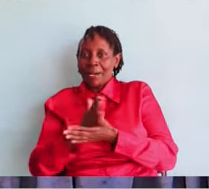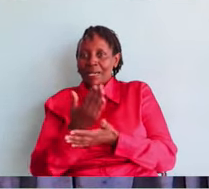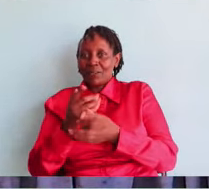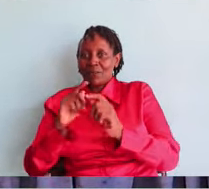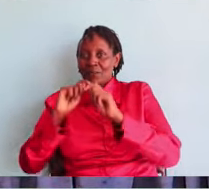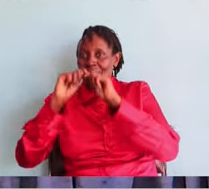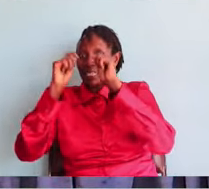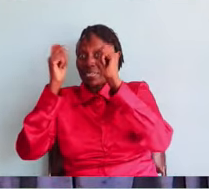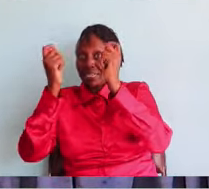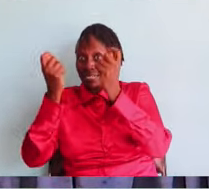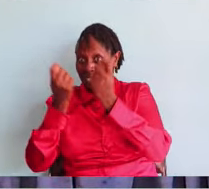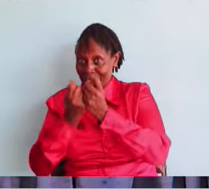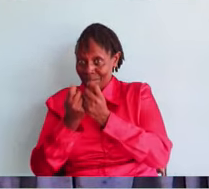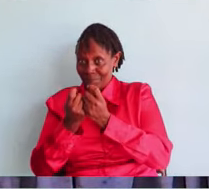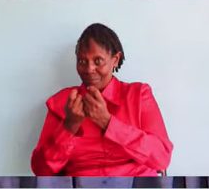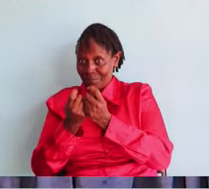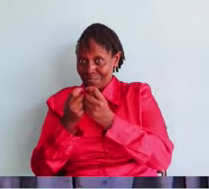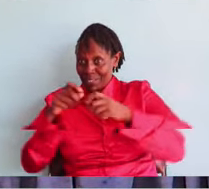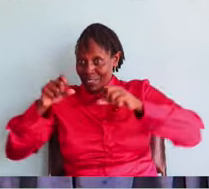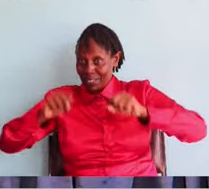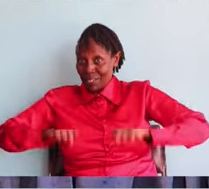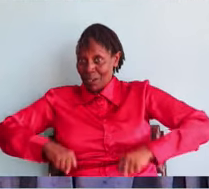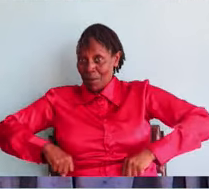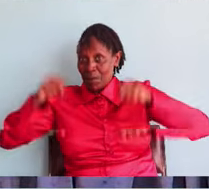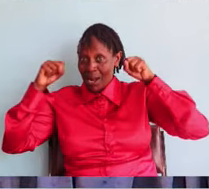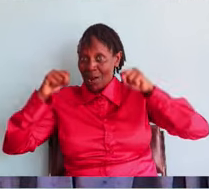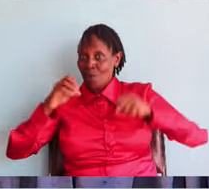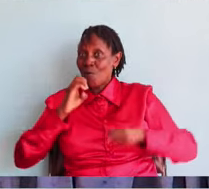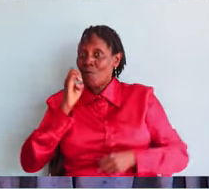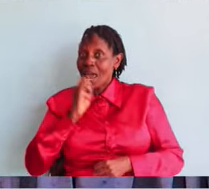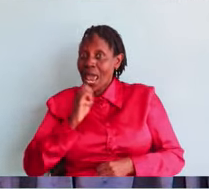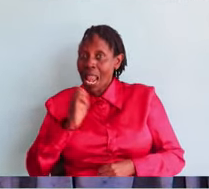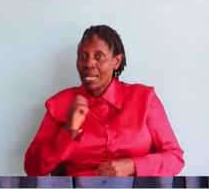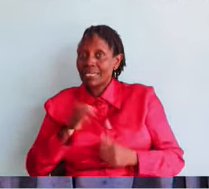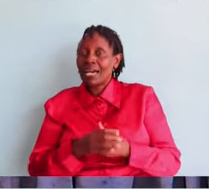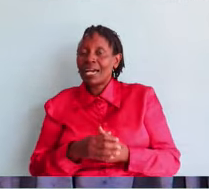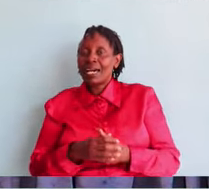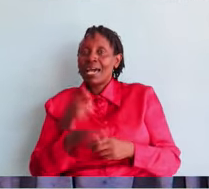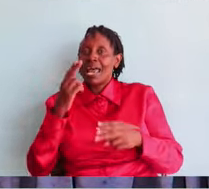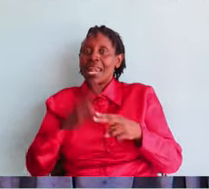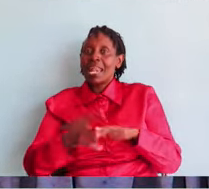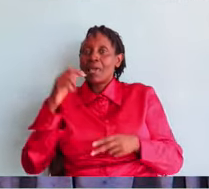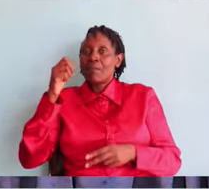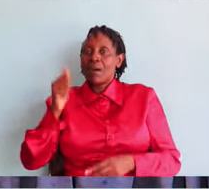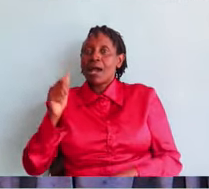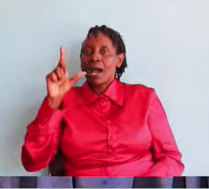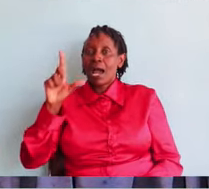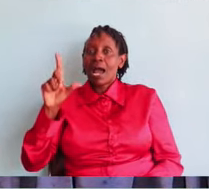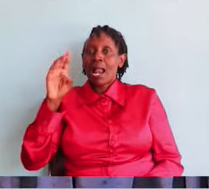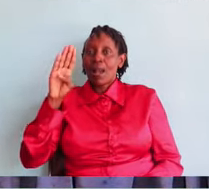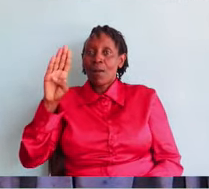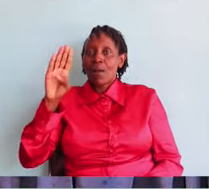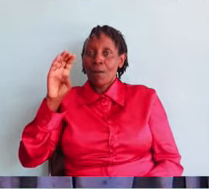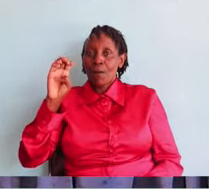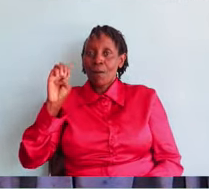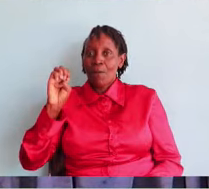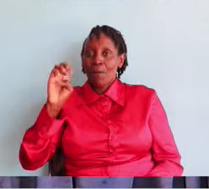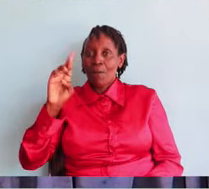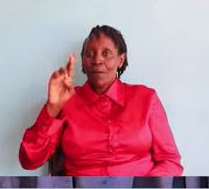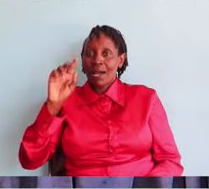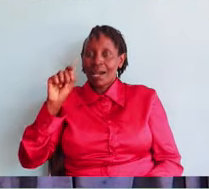chairman of our elders' court, that is our very own Brother Albert Mugo. And one of the things I love to